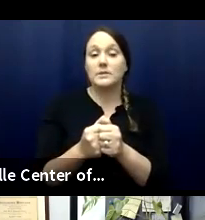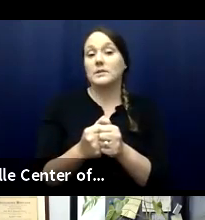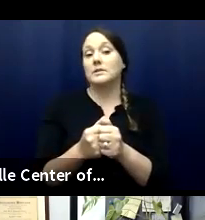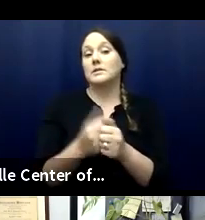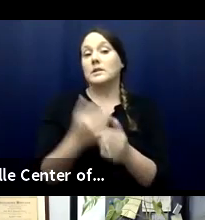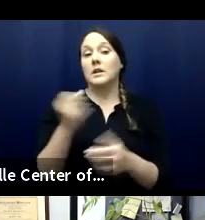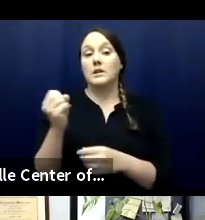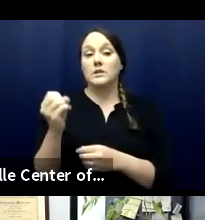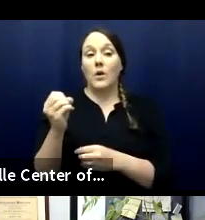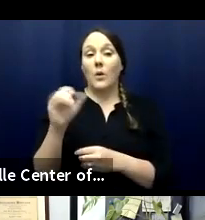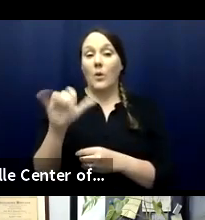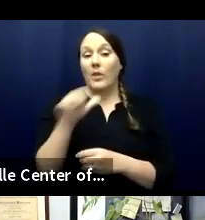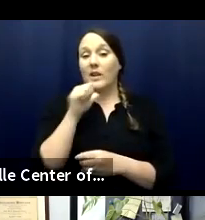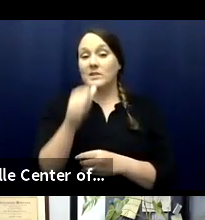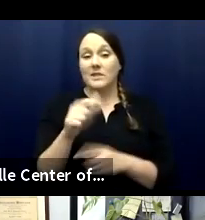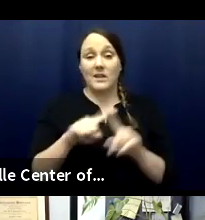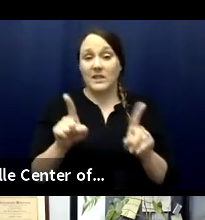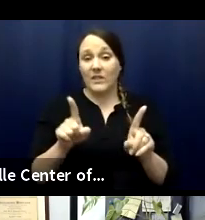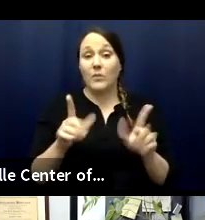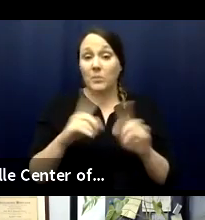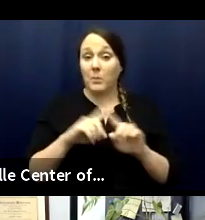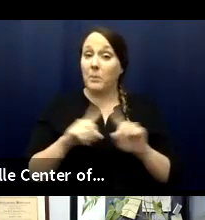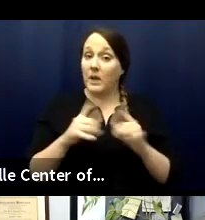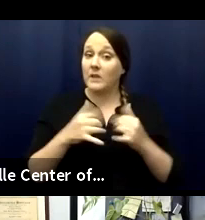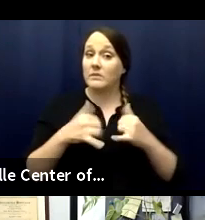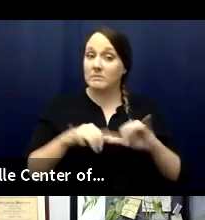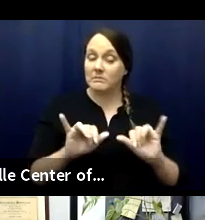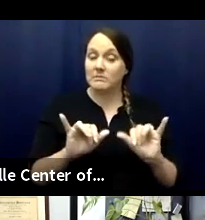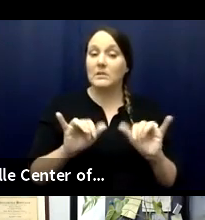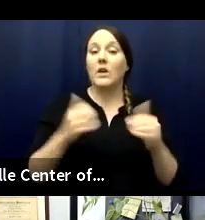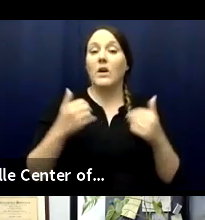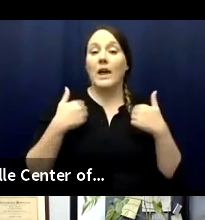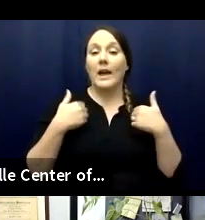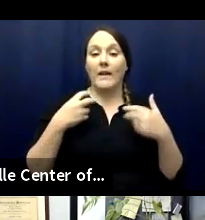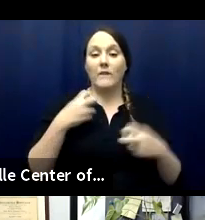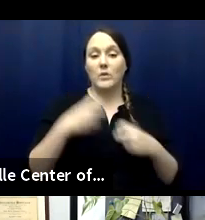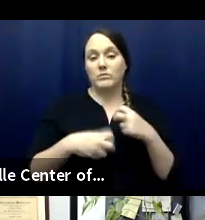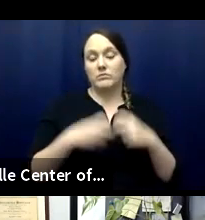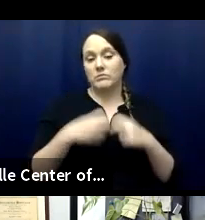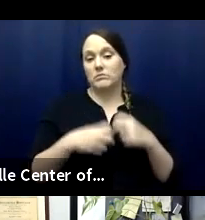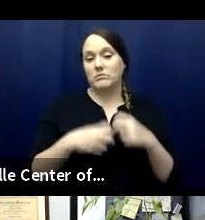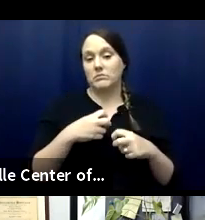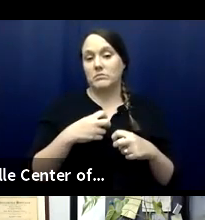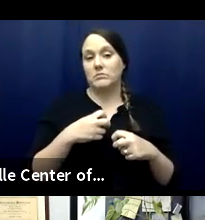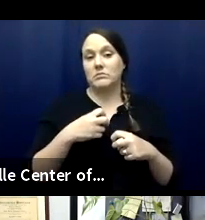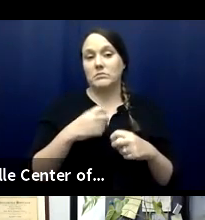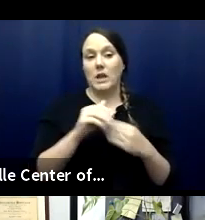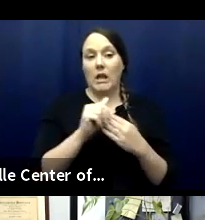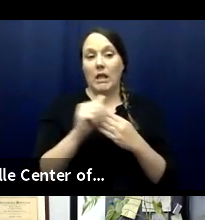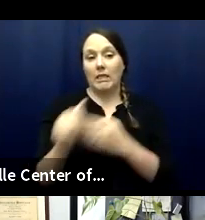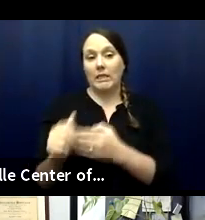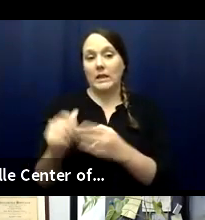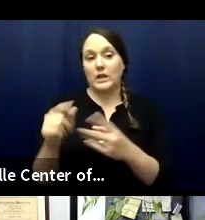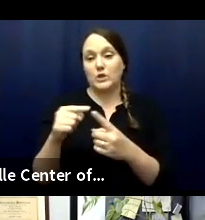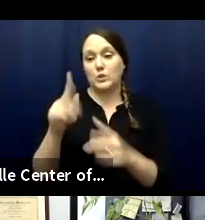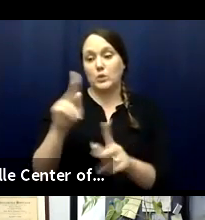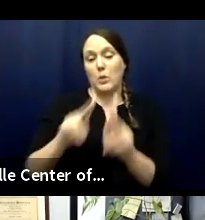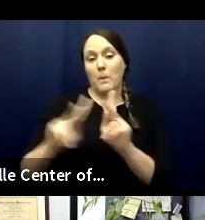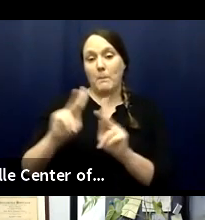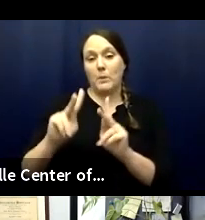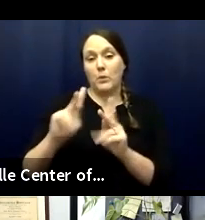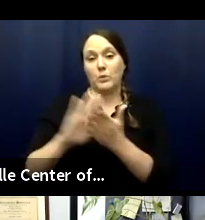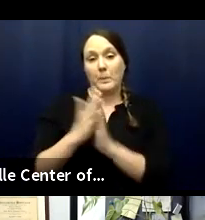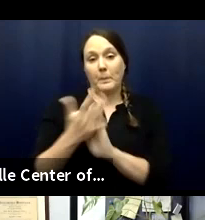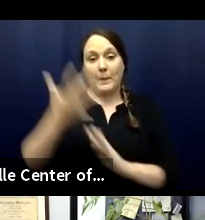So that's not unique, but still there's that inciting issue that leads to people being